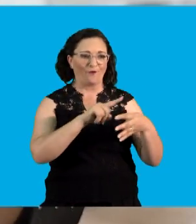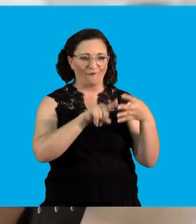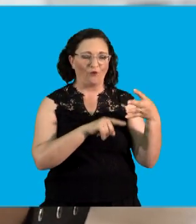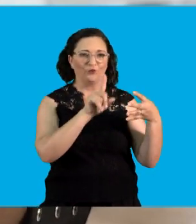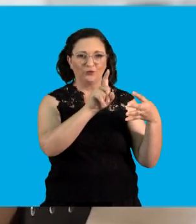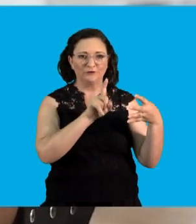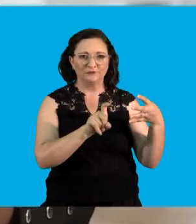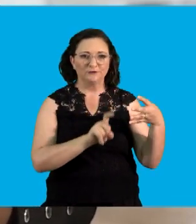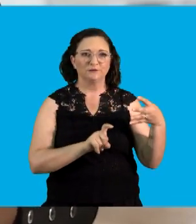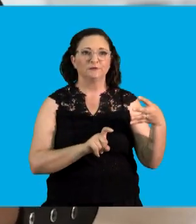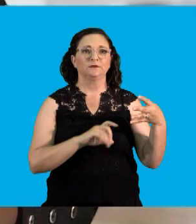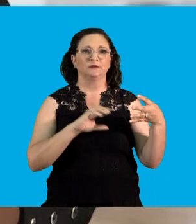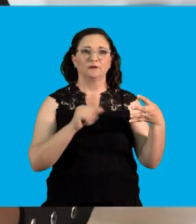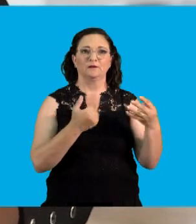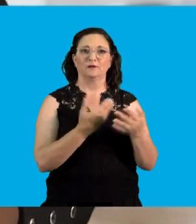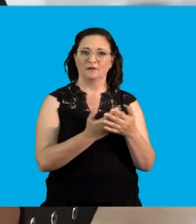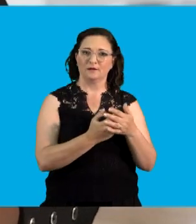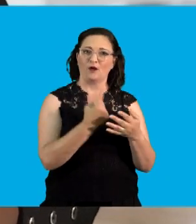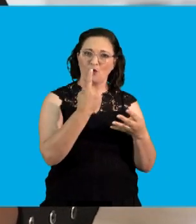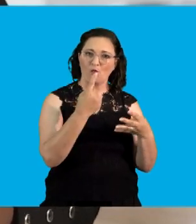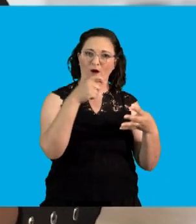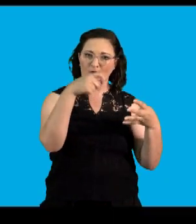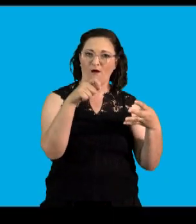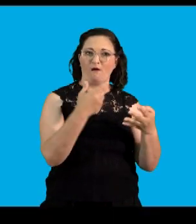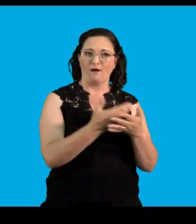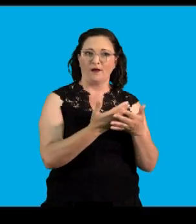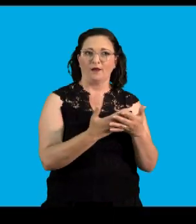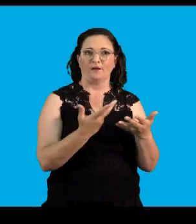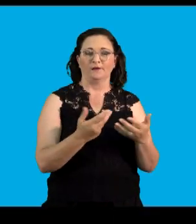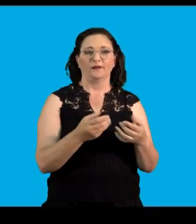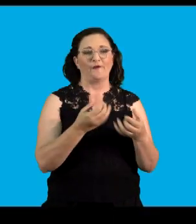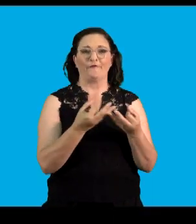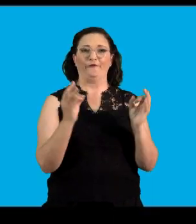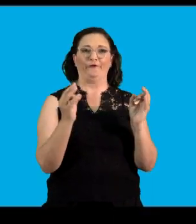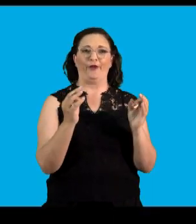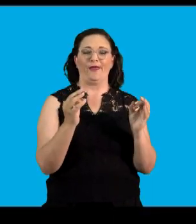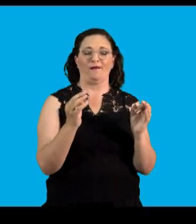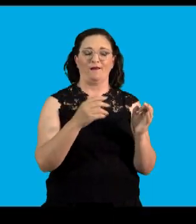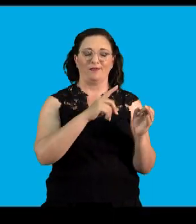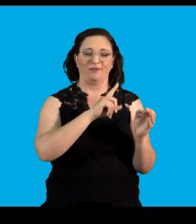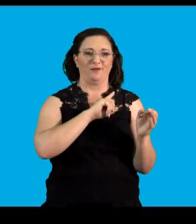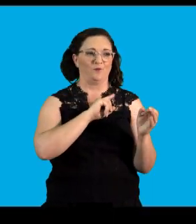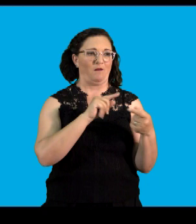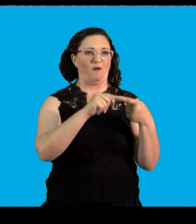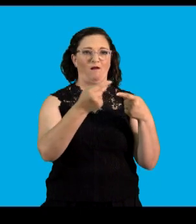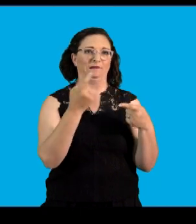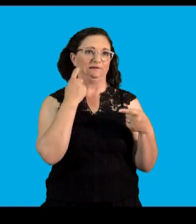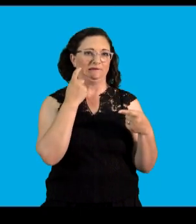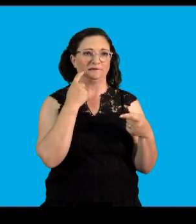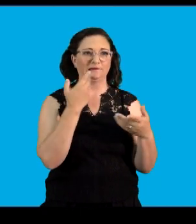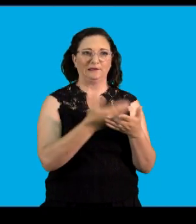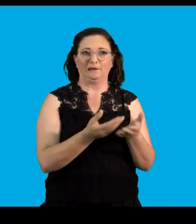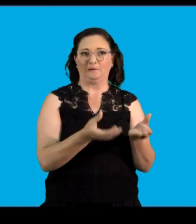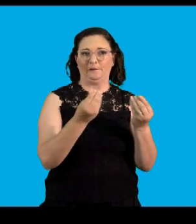4 questions, so that you can get 1 mark for analysis. Imagine it's like a free mark. So what are the tips on writing an essay